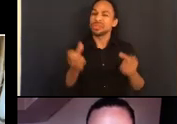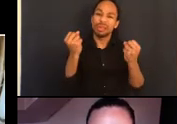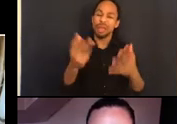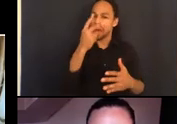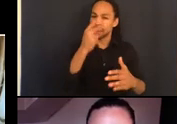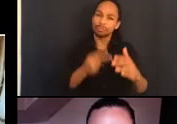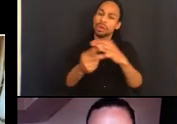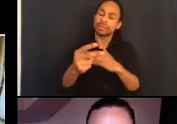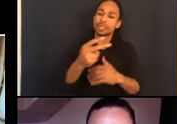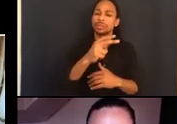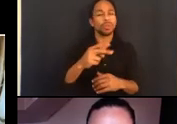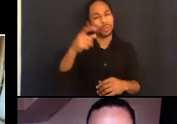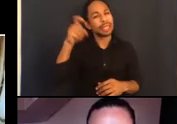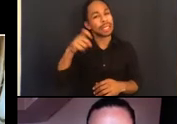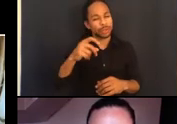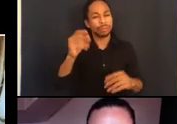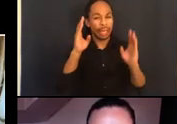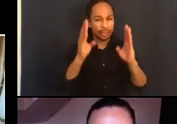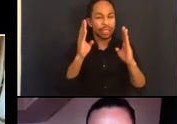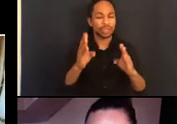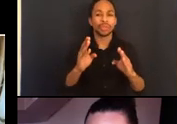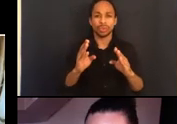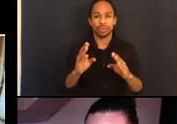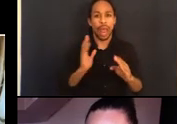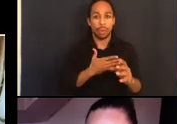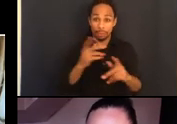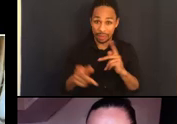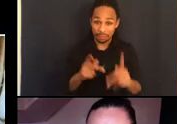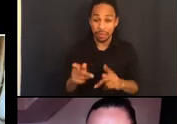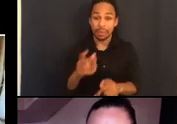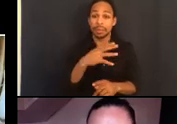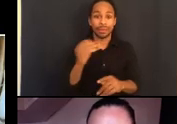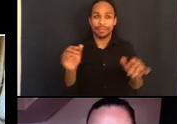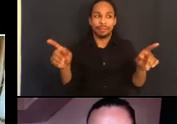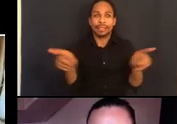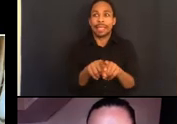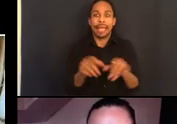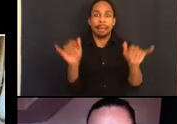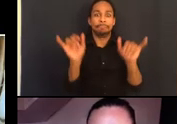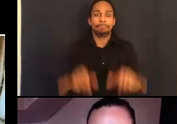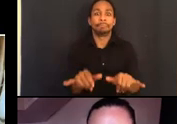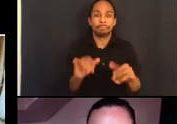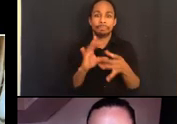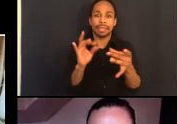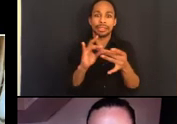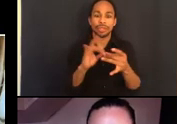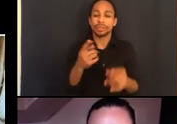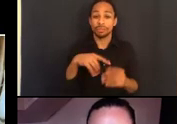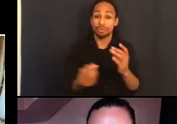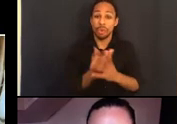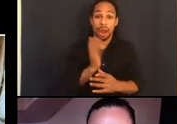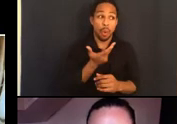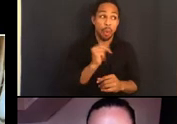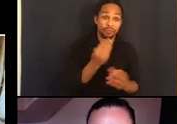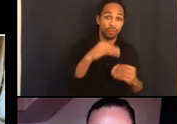also looking to the resilience and what we're doing pre-COVID, it's still the same messages as we're growing our own foods. And this is a picture here